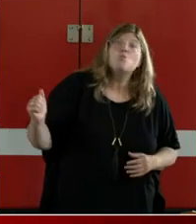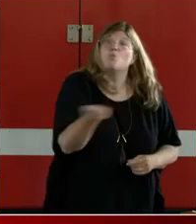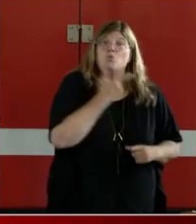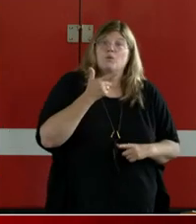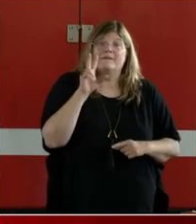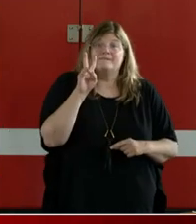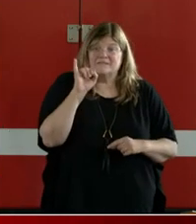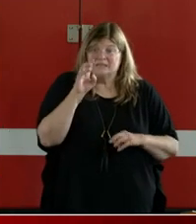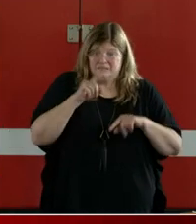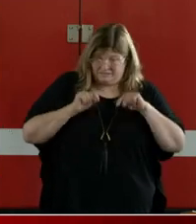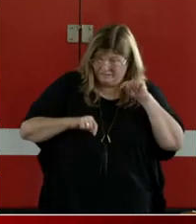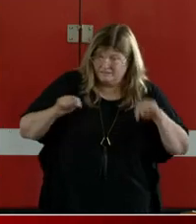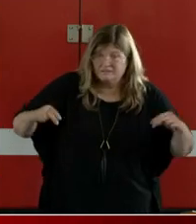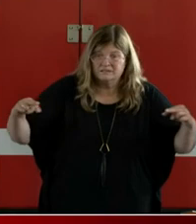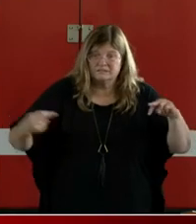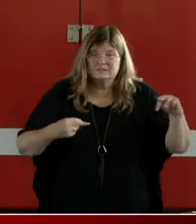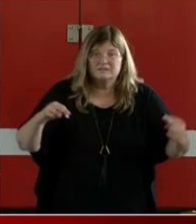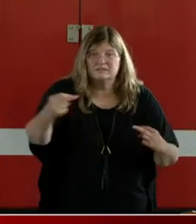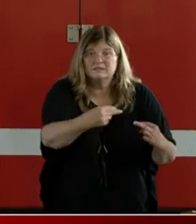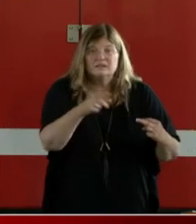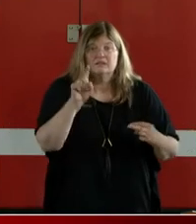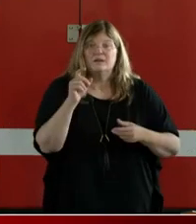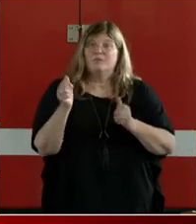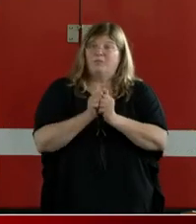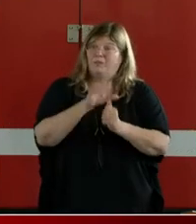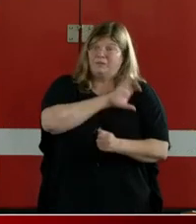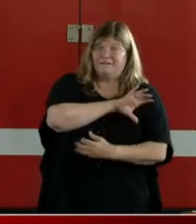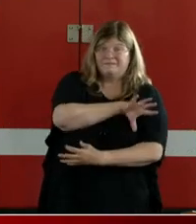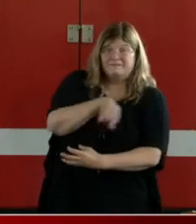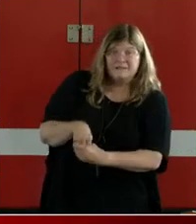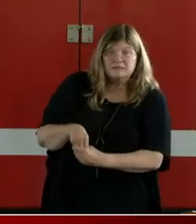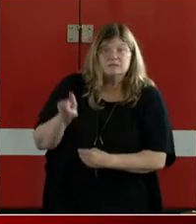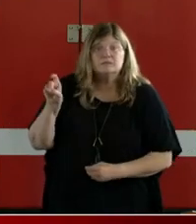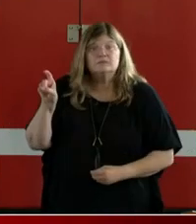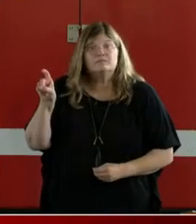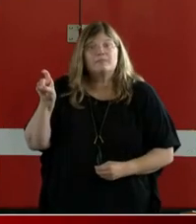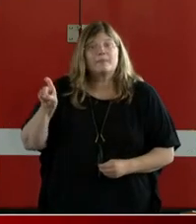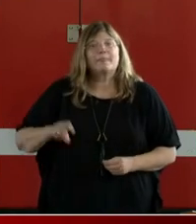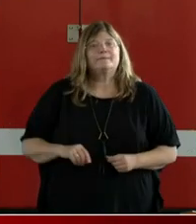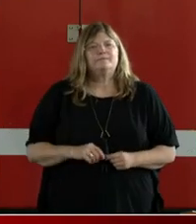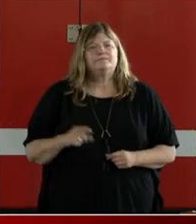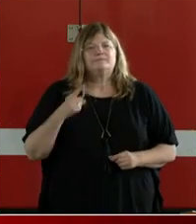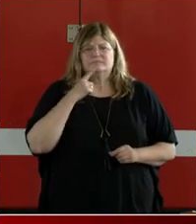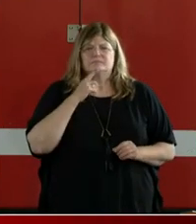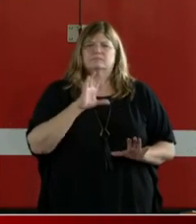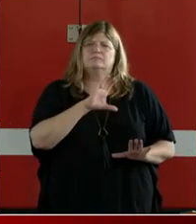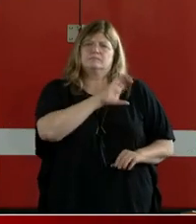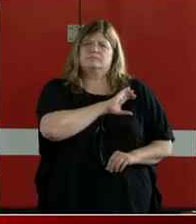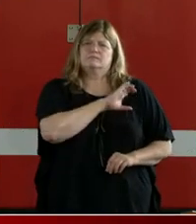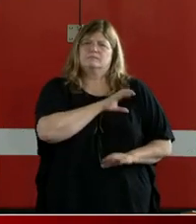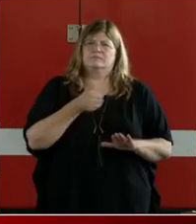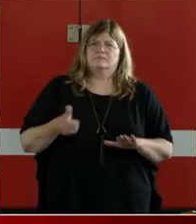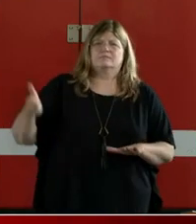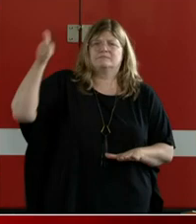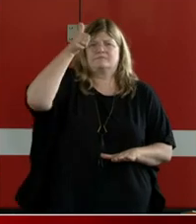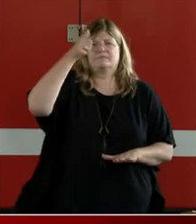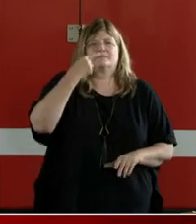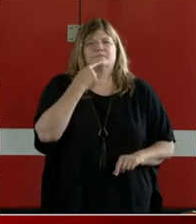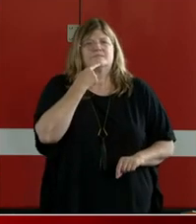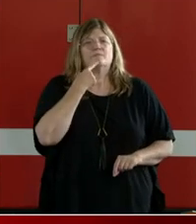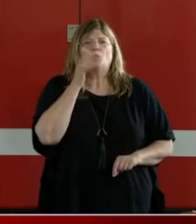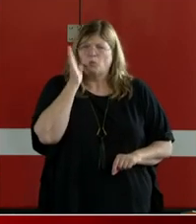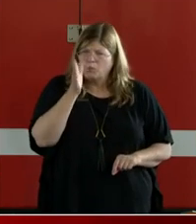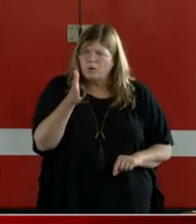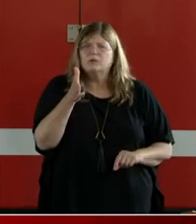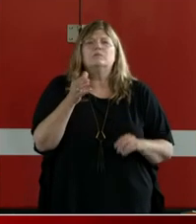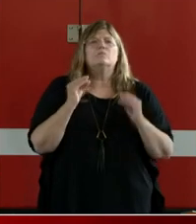from this incident? Well, I think the chief also mentioned, Mark, that during the investigation, there are many more pieces of evidence that